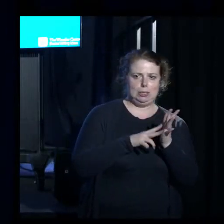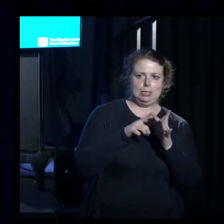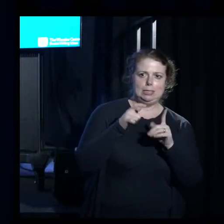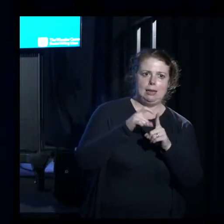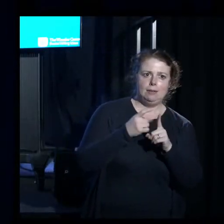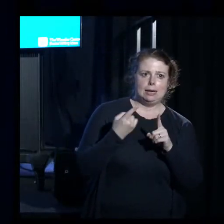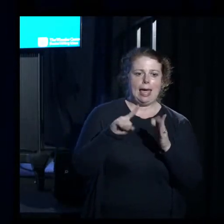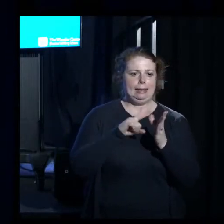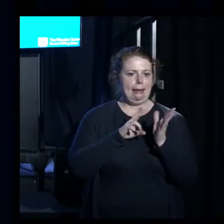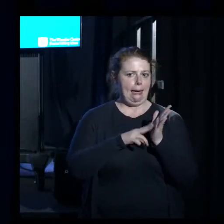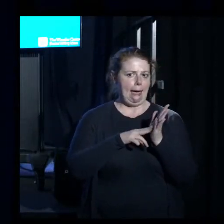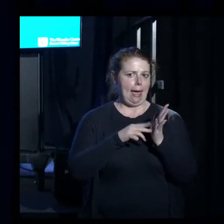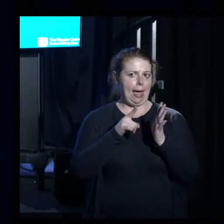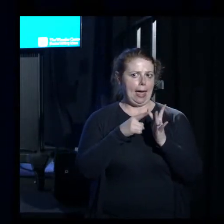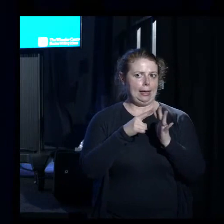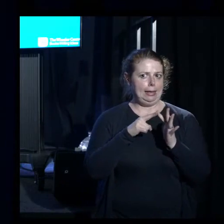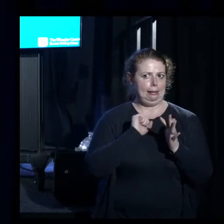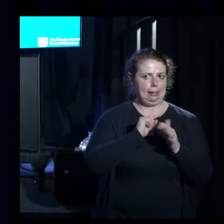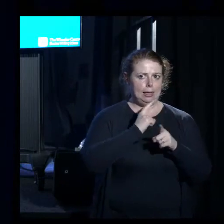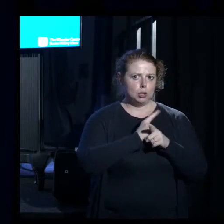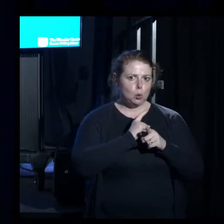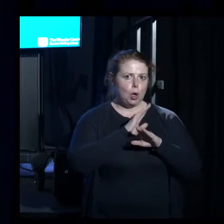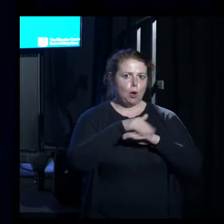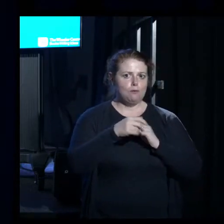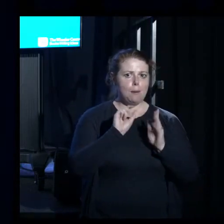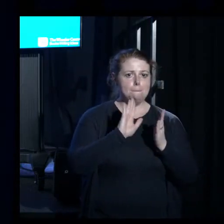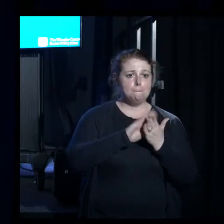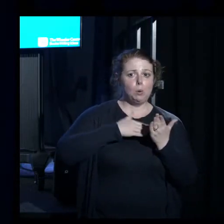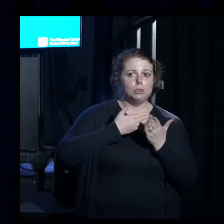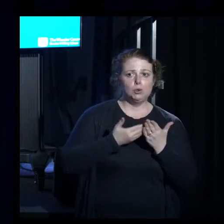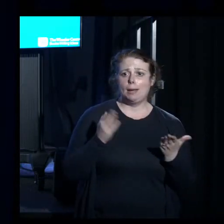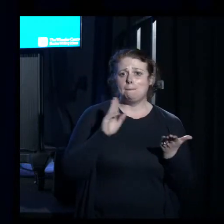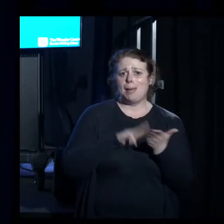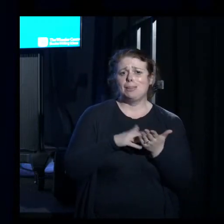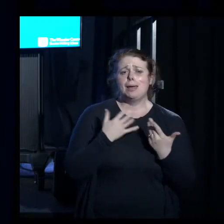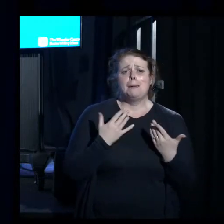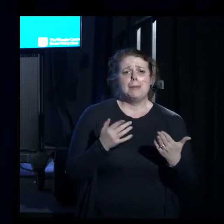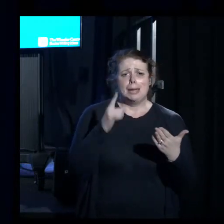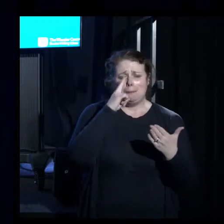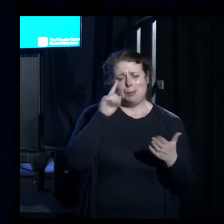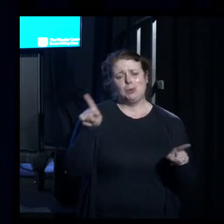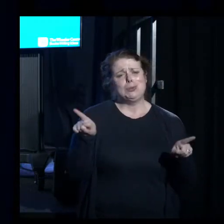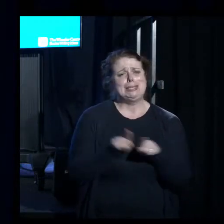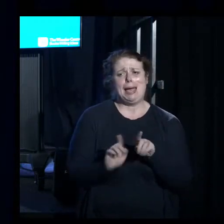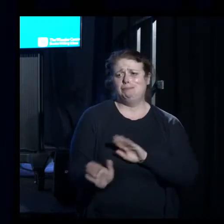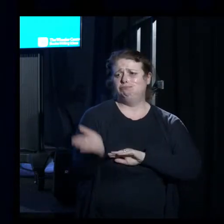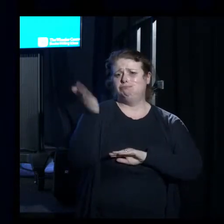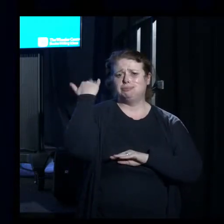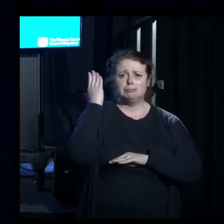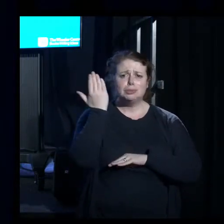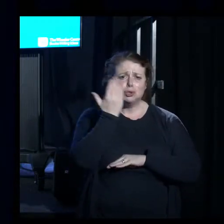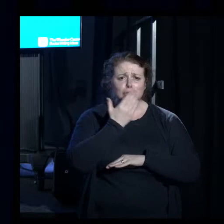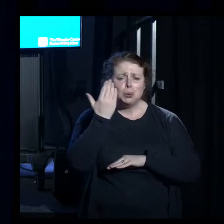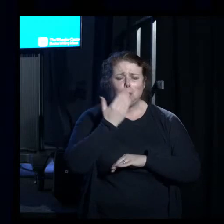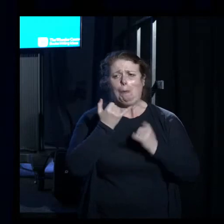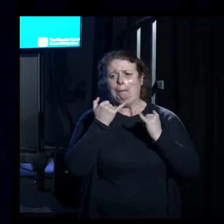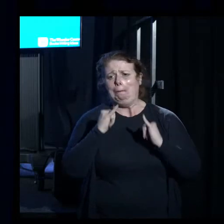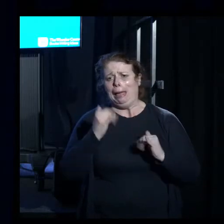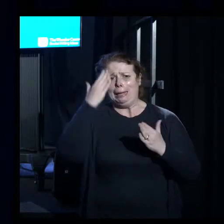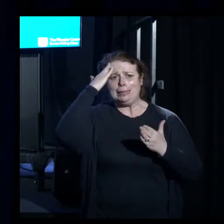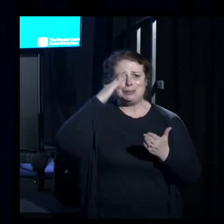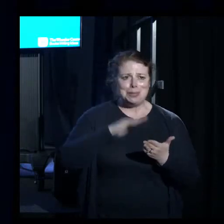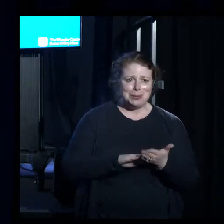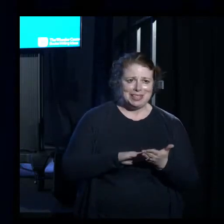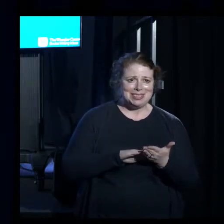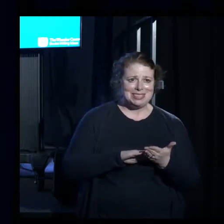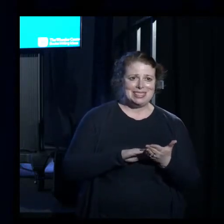of people can trace their poetry kind of relationship back to bad experiences at school. But that's something incredible that Evelyn's book has done. You know, my